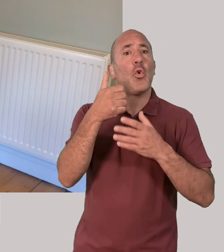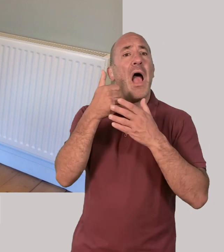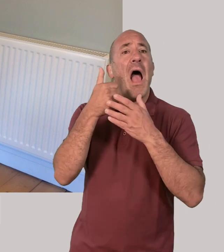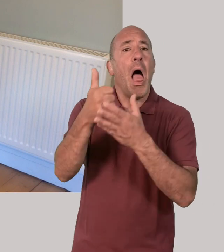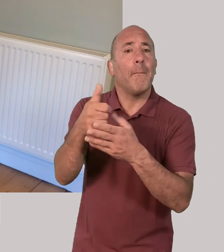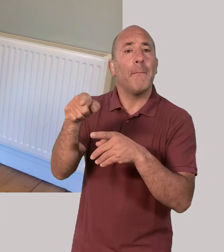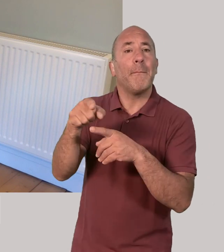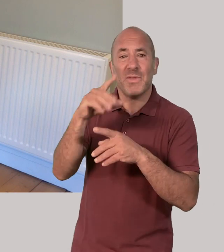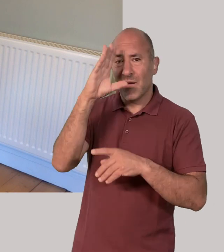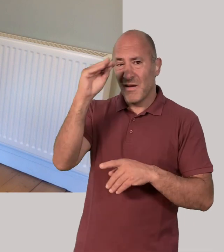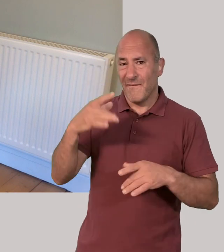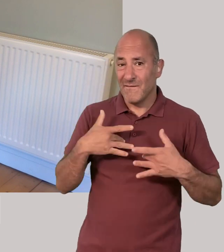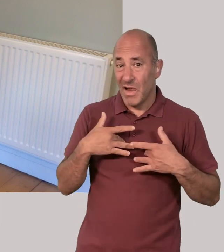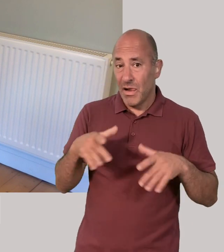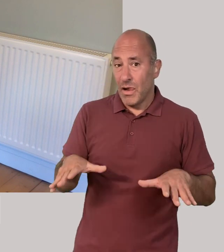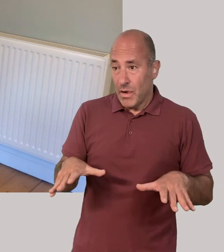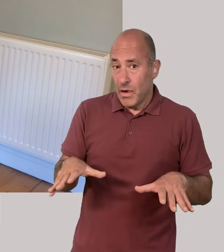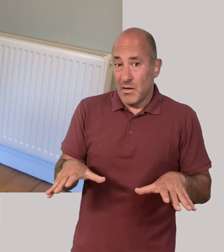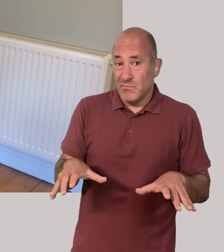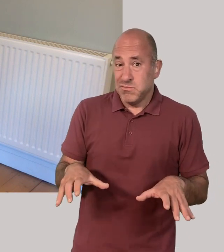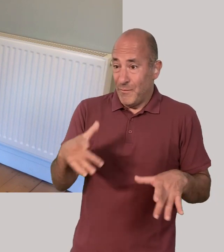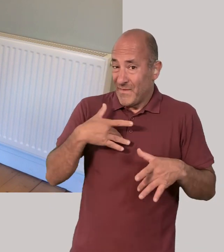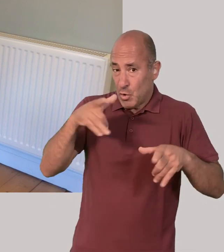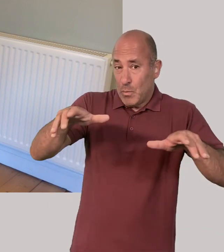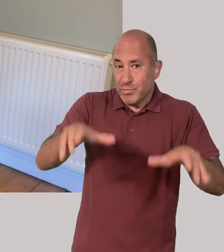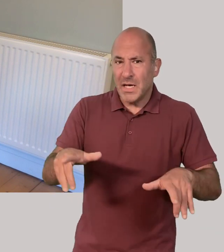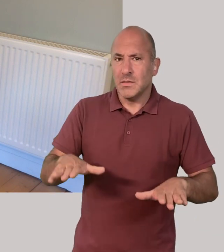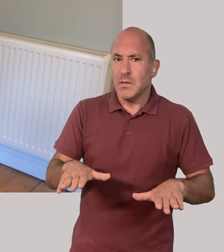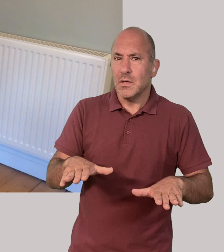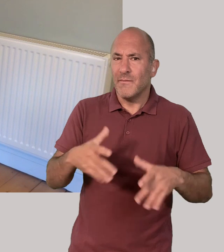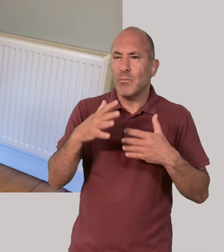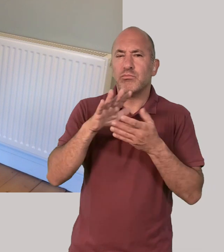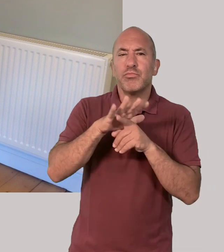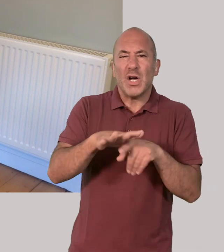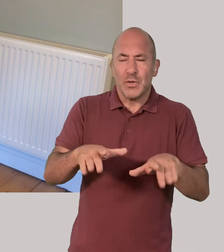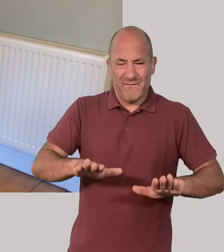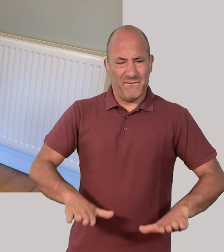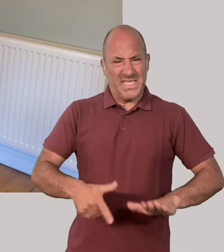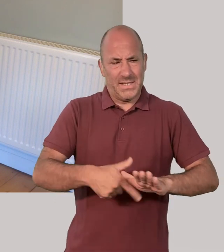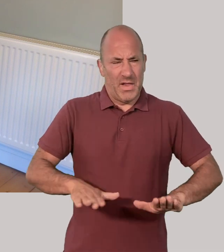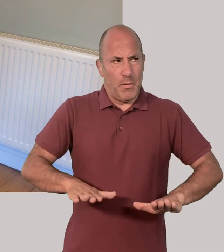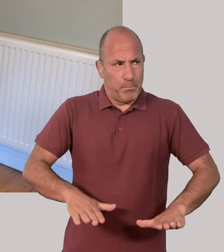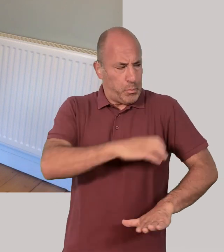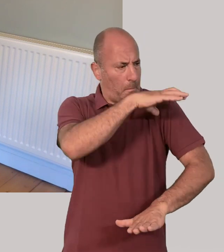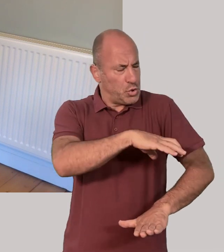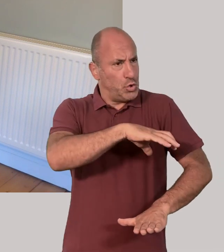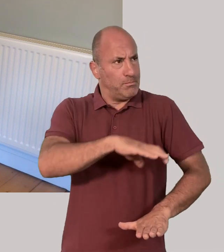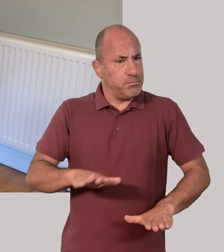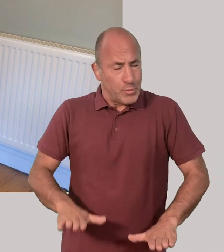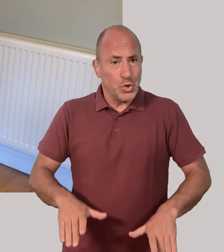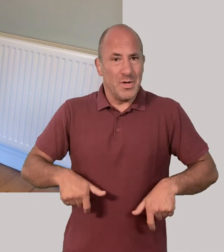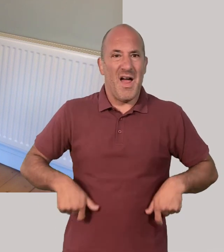them feel as you press down that there's a bit more pressure coming through their feet. As you let